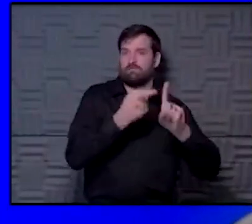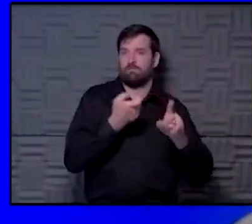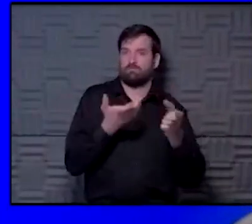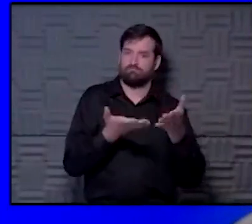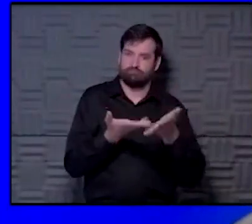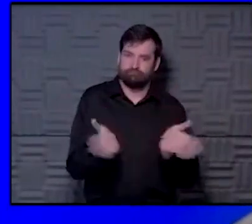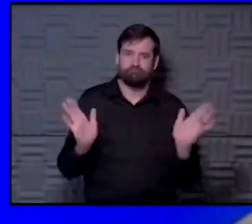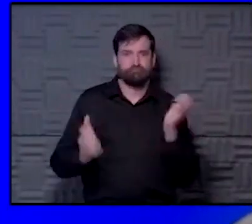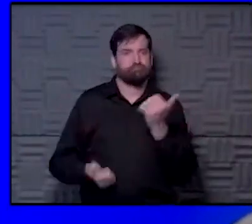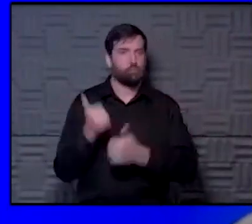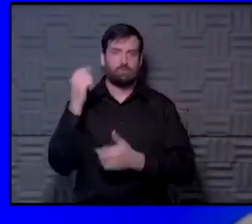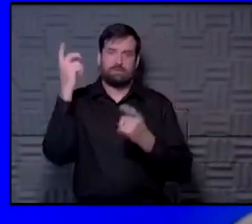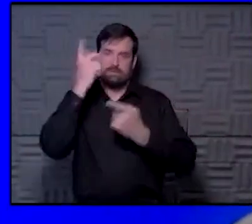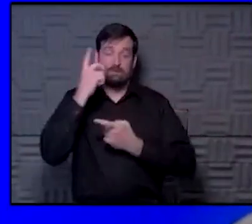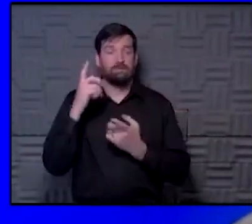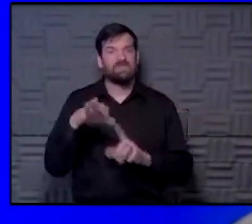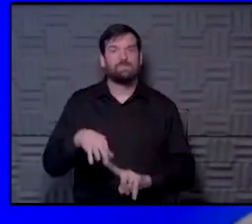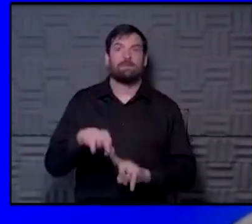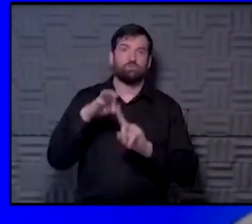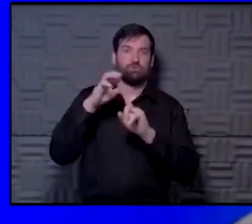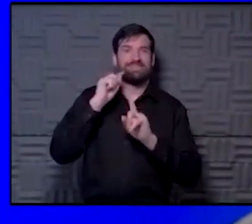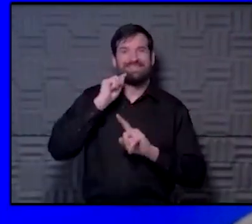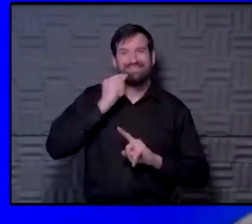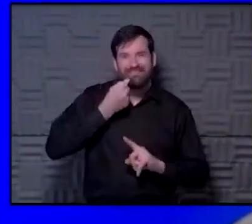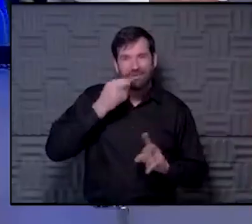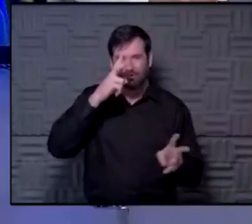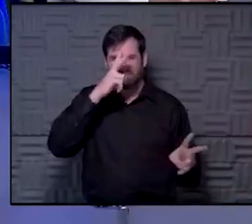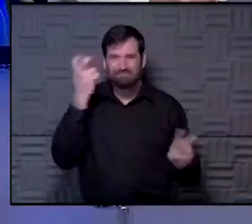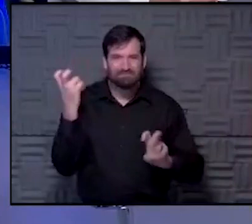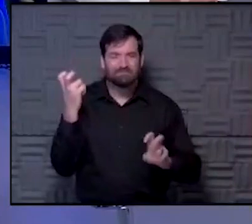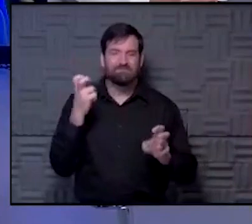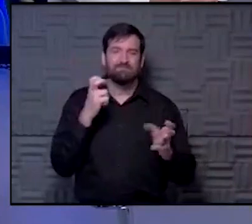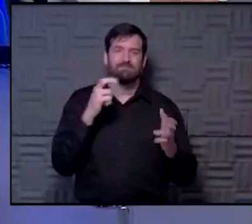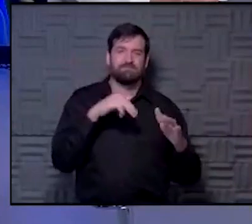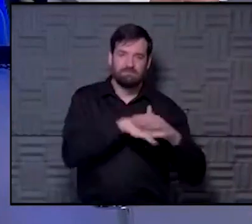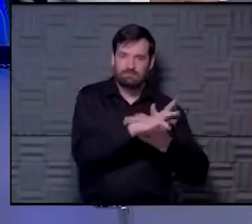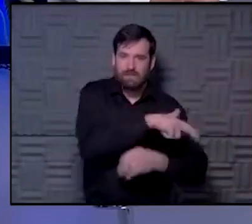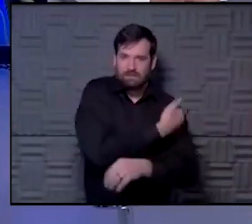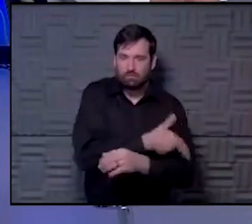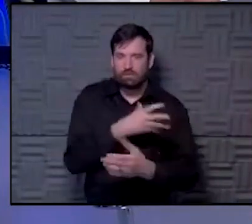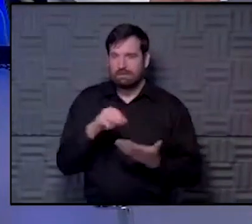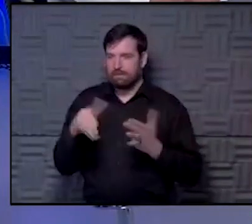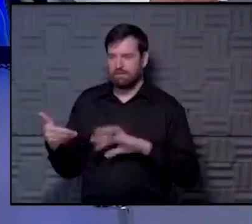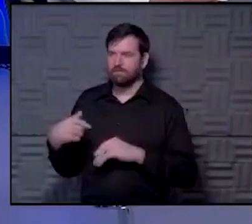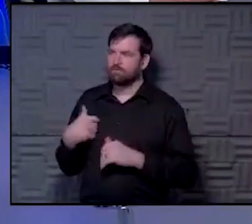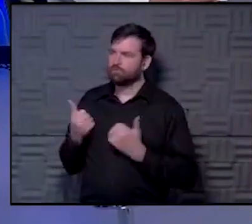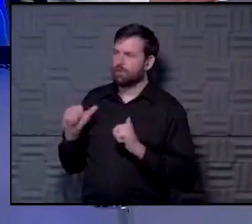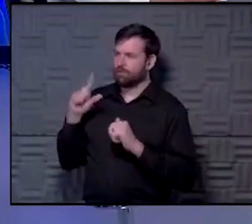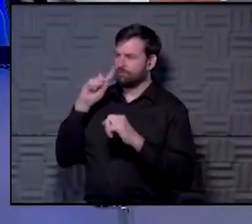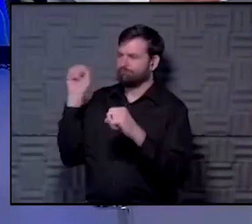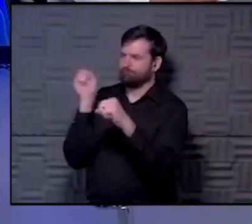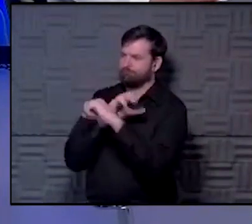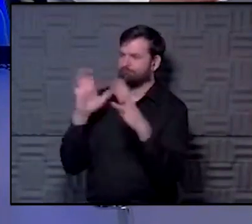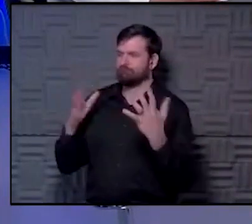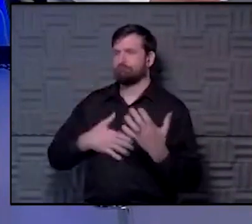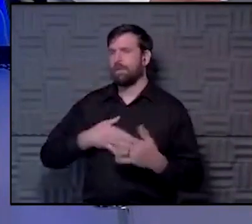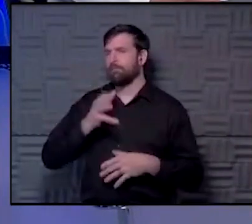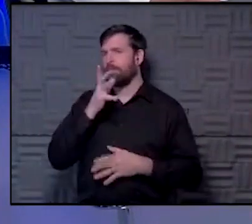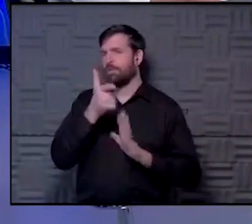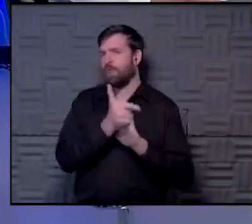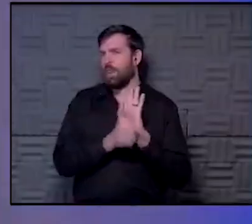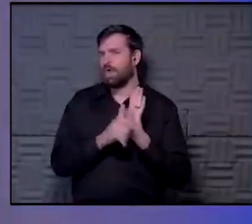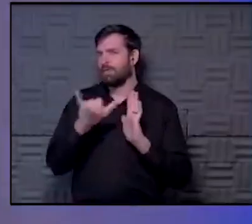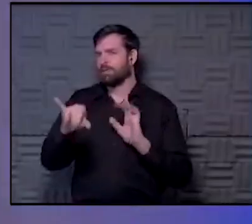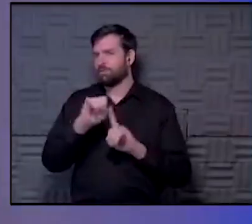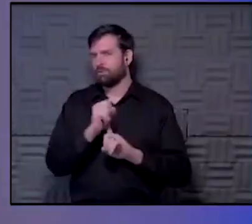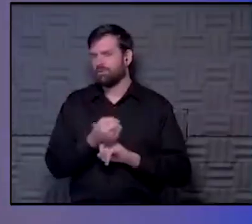spectrum of disease, especially hospitalization, severe disease, and death. So. I'm trying to imagine my mother or my mother-in-law in this Mm. situation. I